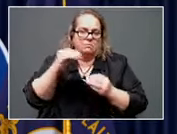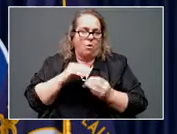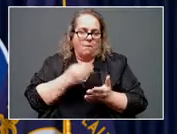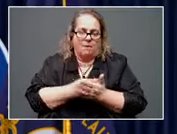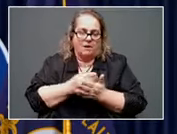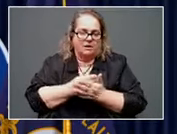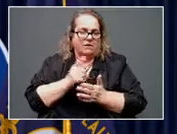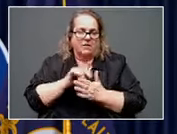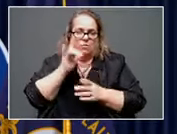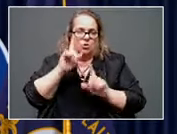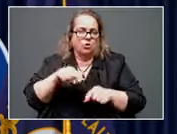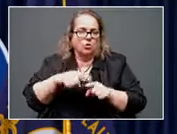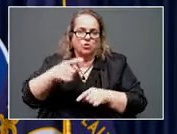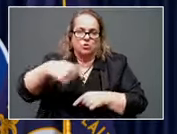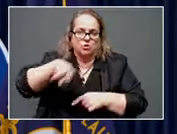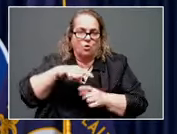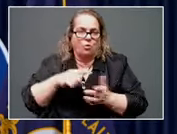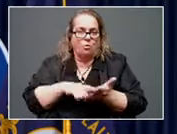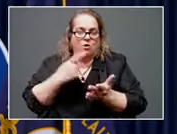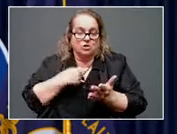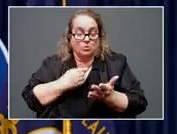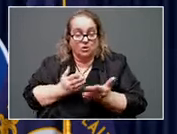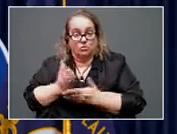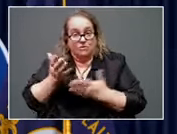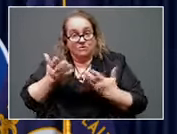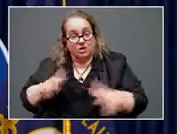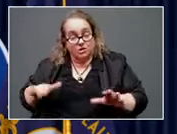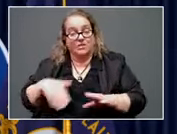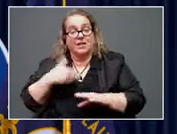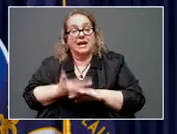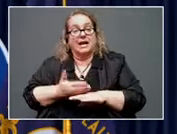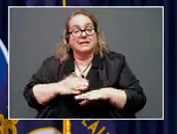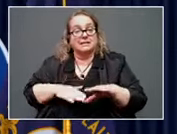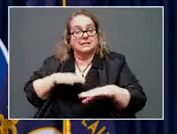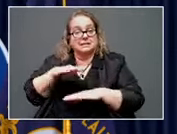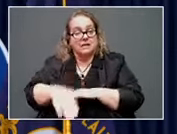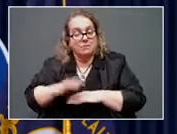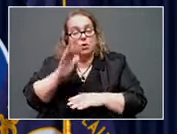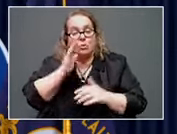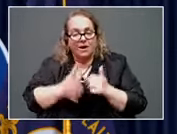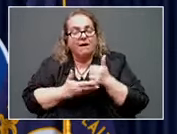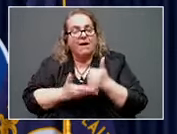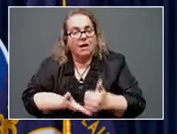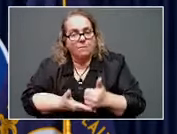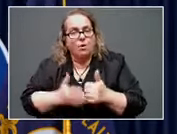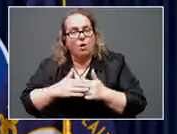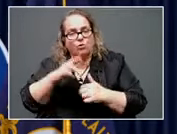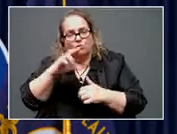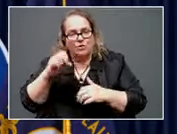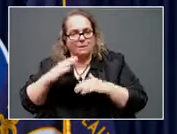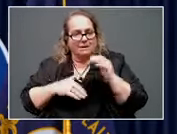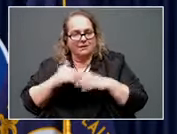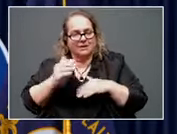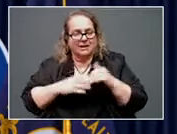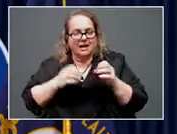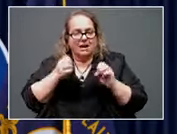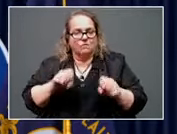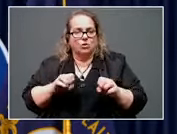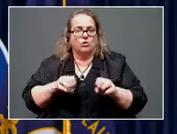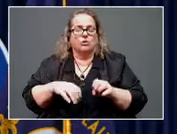Once we get through these rounds, the next step is going to directly assist on the rebuilding effort, working with